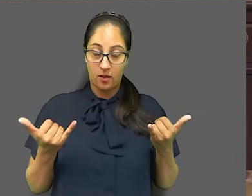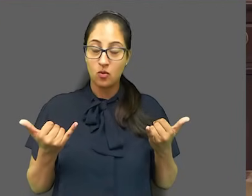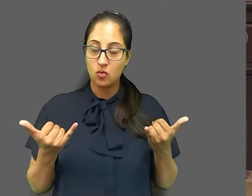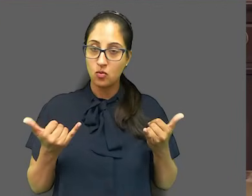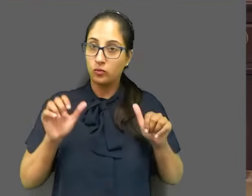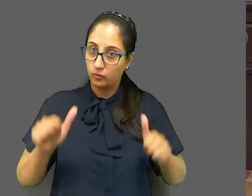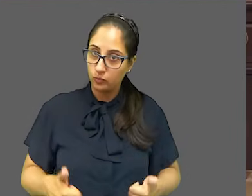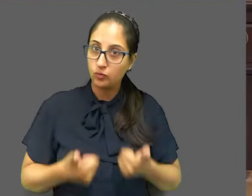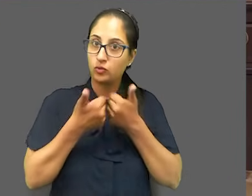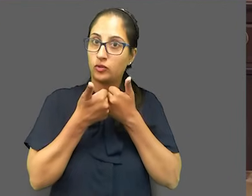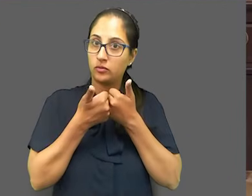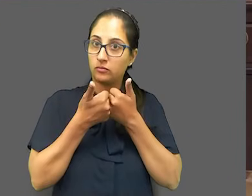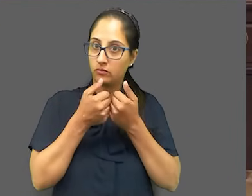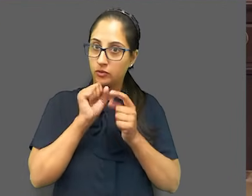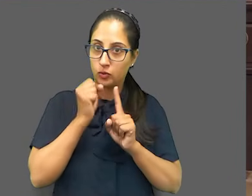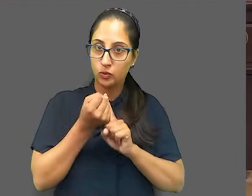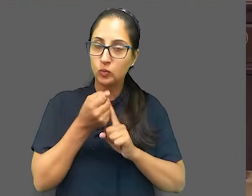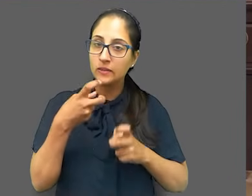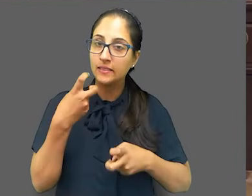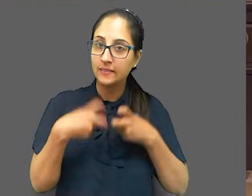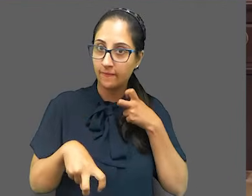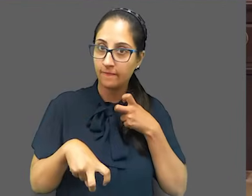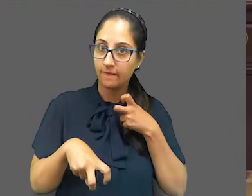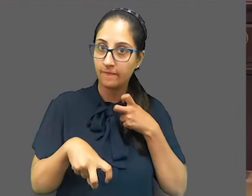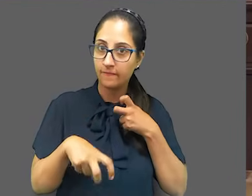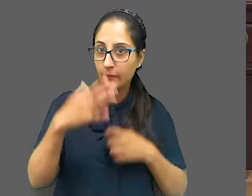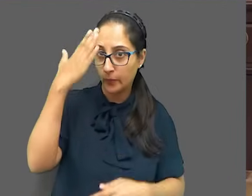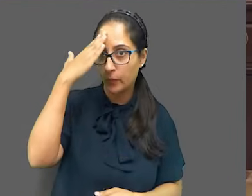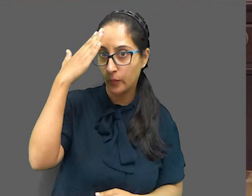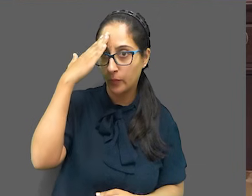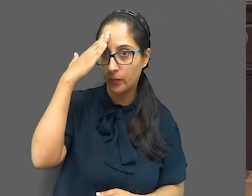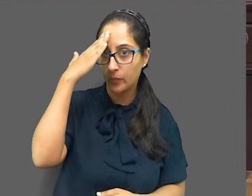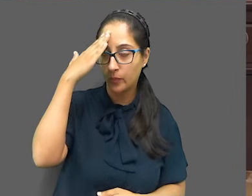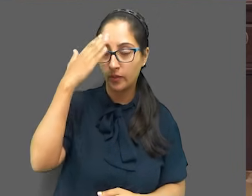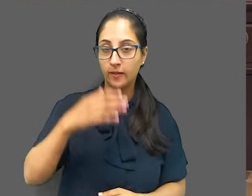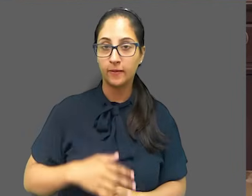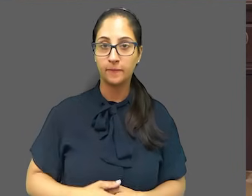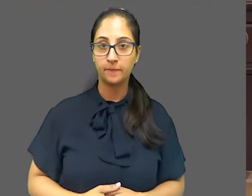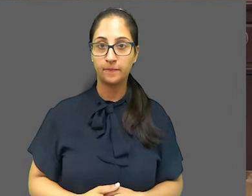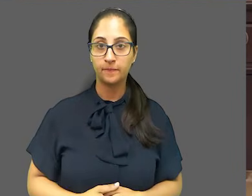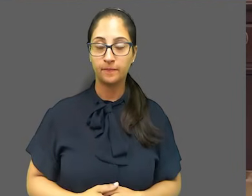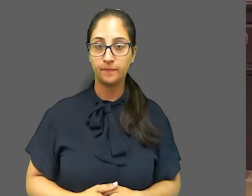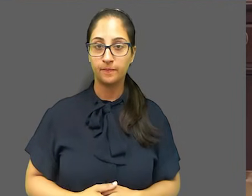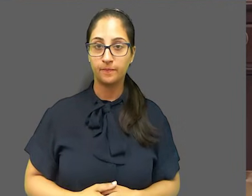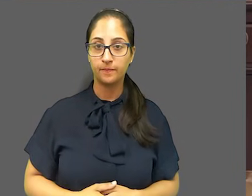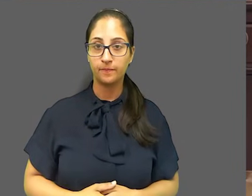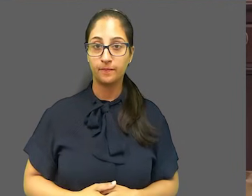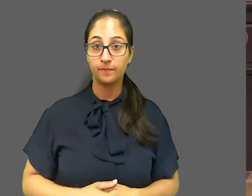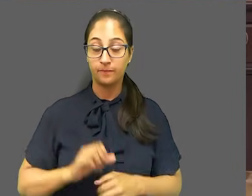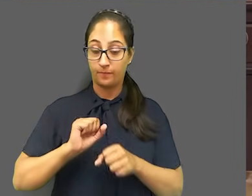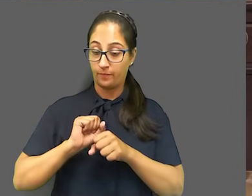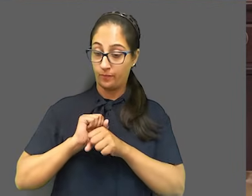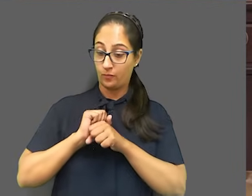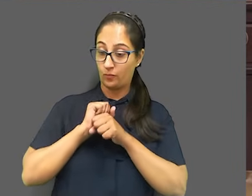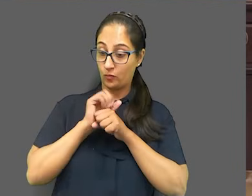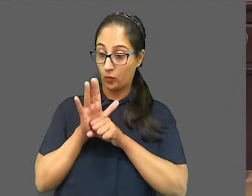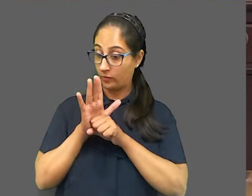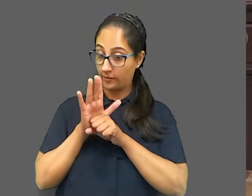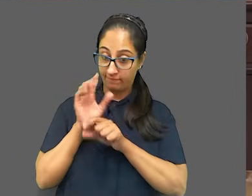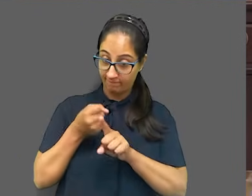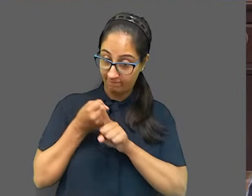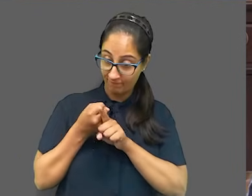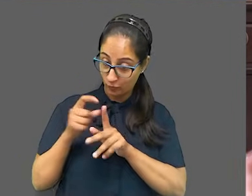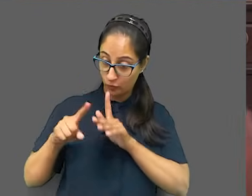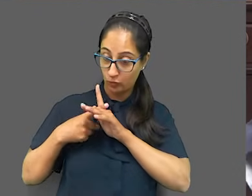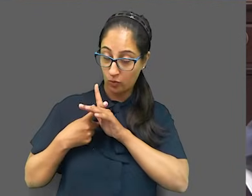lives. We know this is not easy, given the duration since the start of the COVID pandemic and